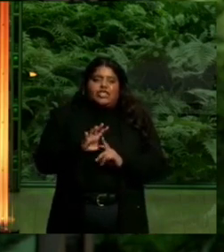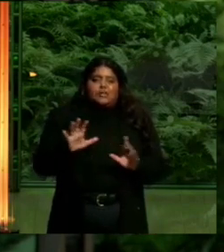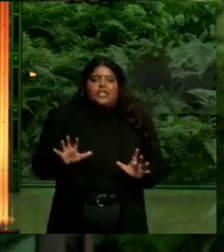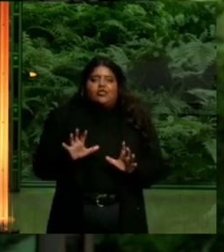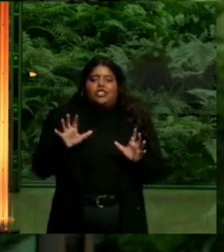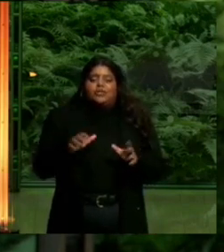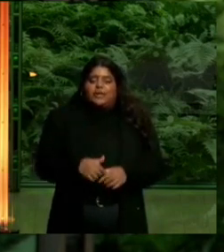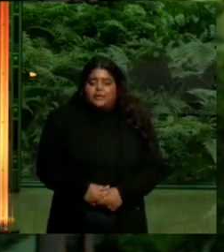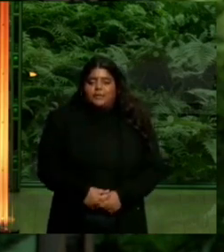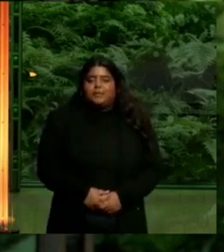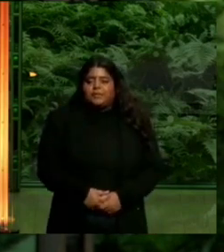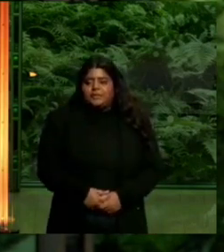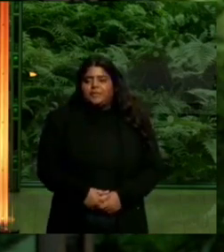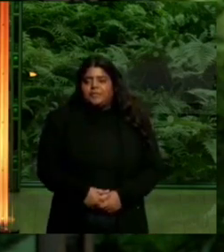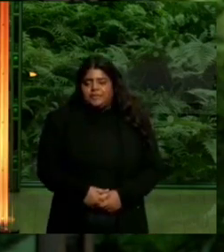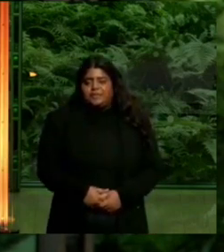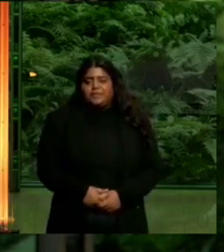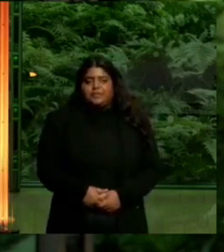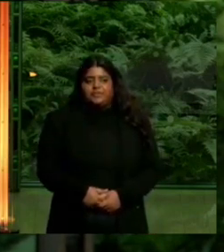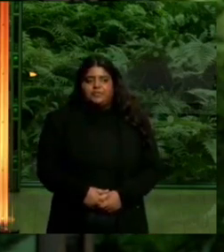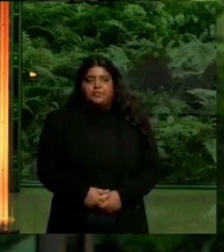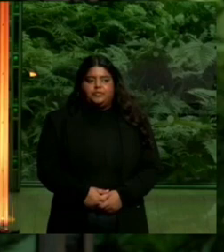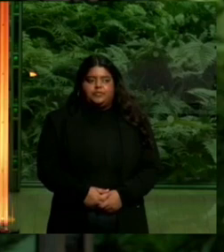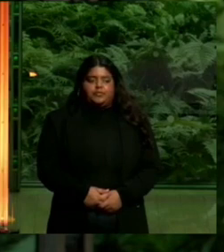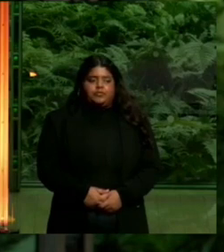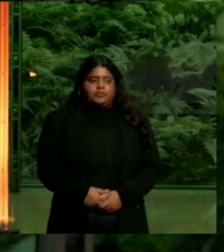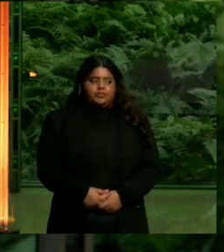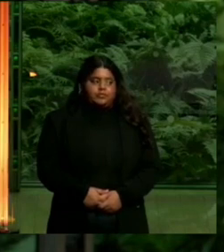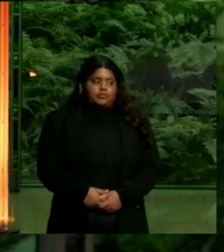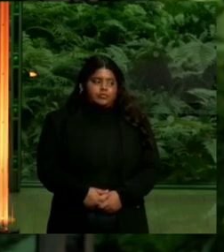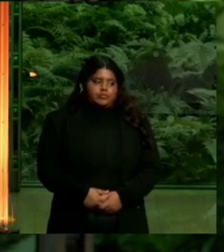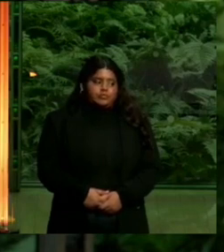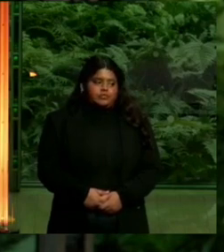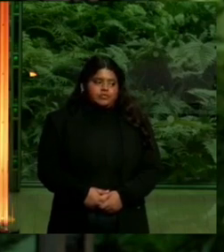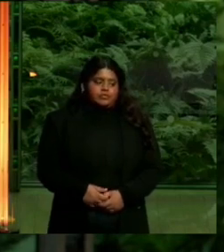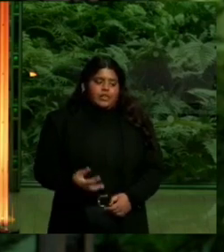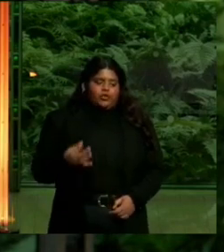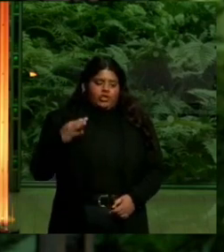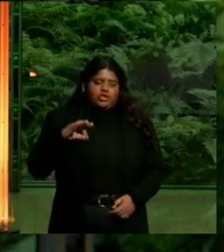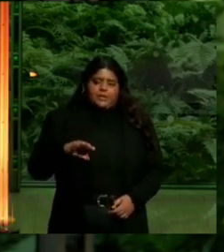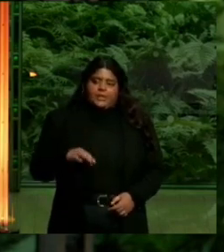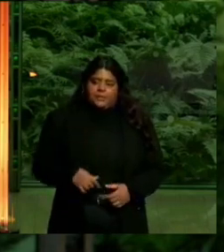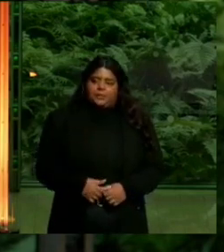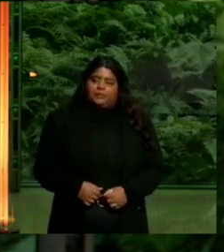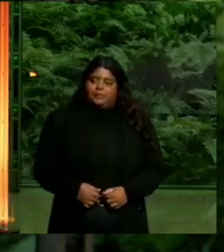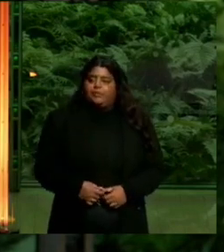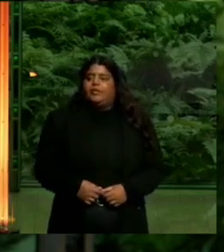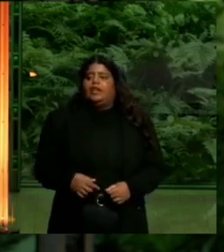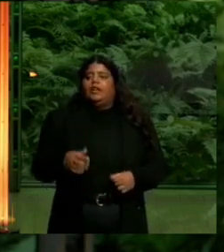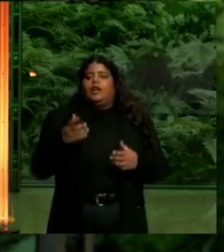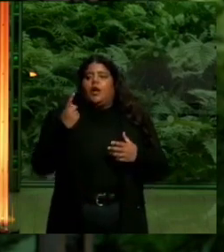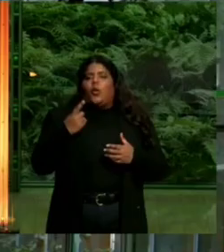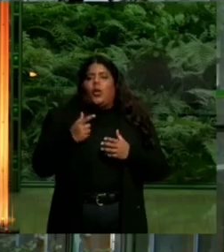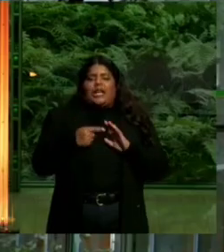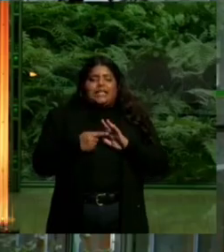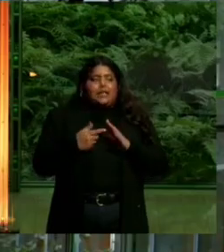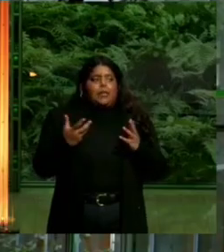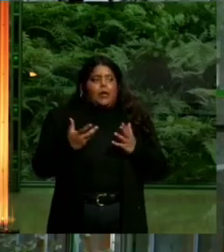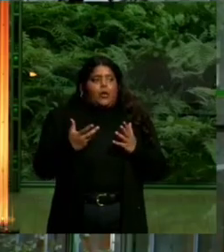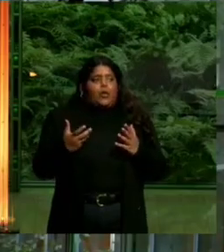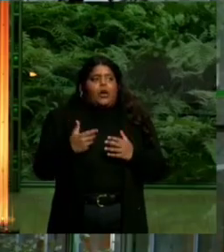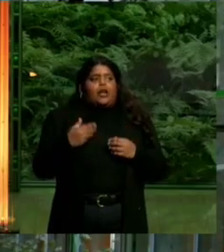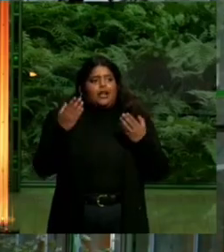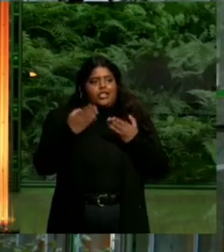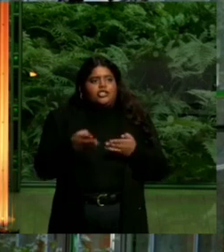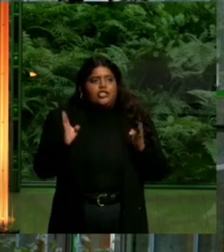Lastly, the thinking part. This is also something that amazes me, and we're going to do two examples here. One is going to be a